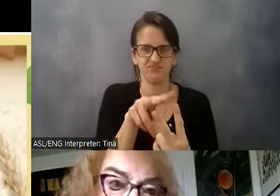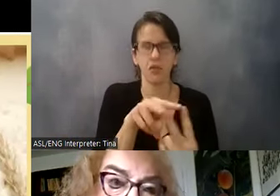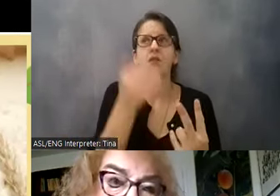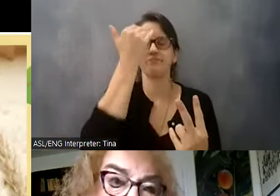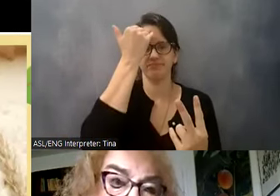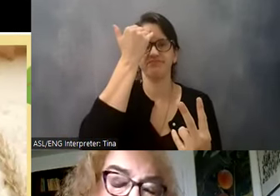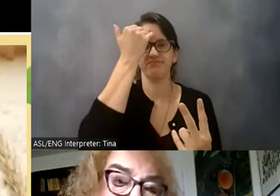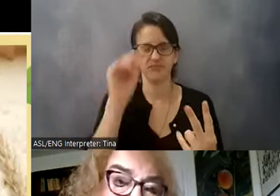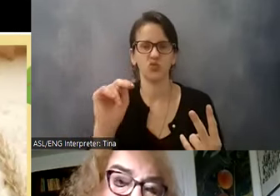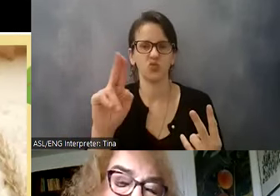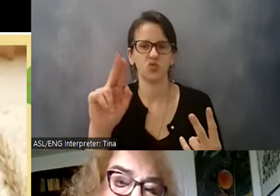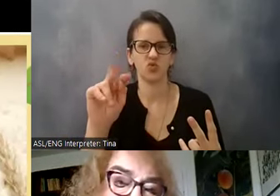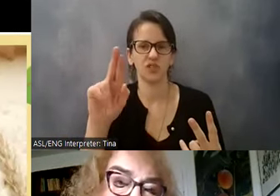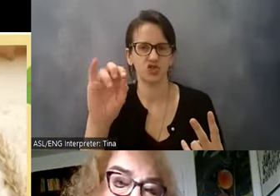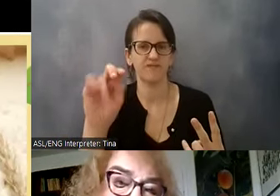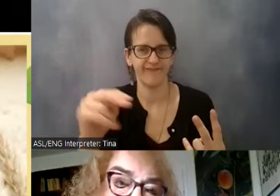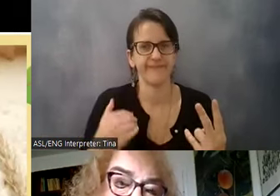there's no telling.